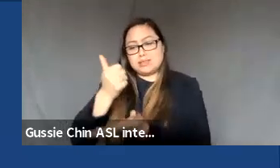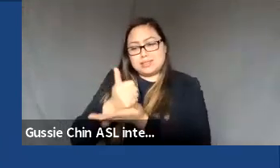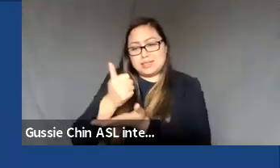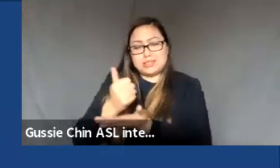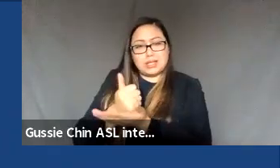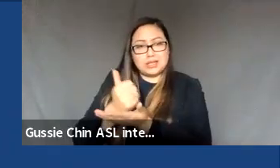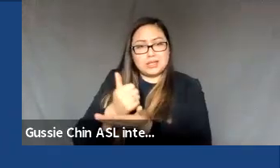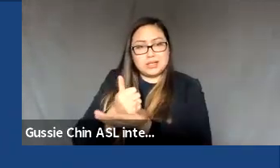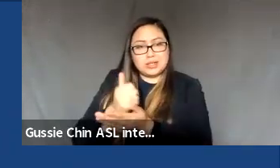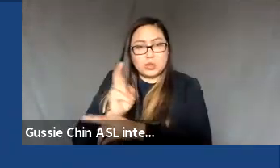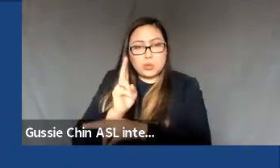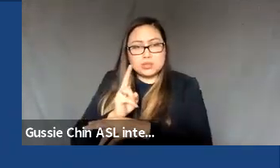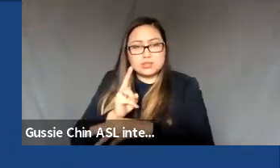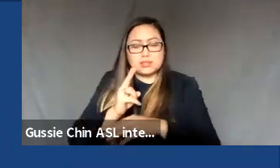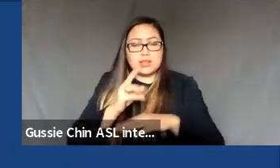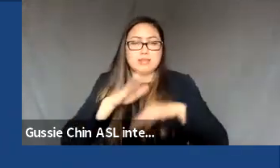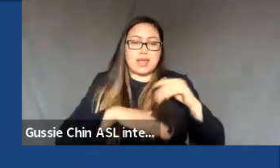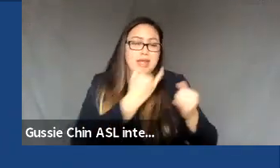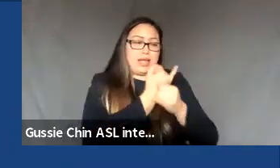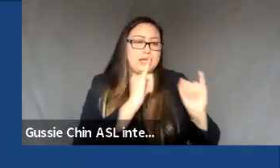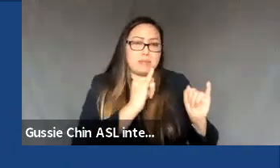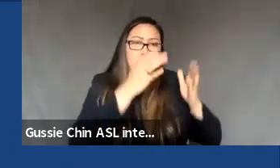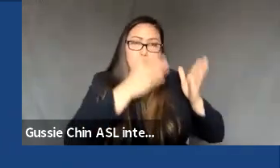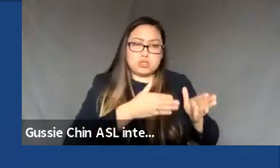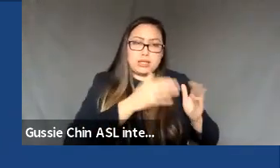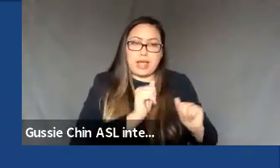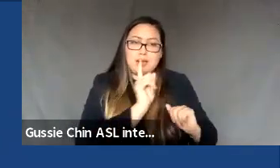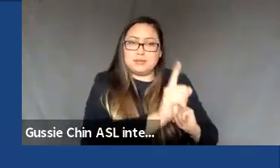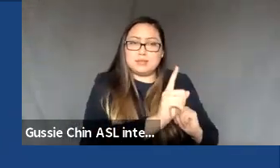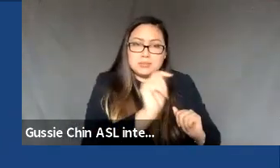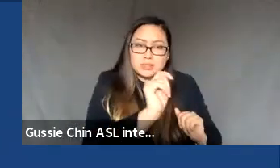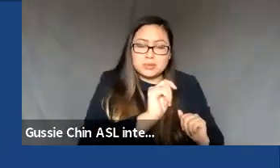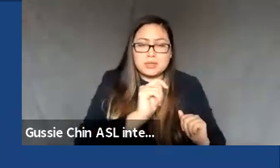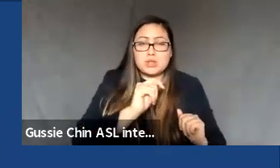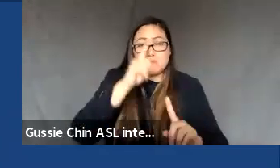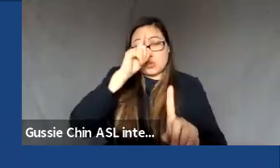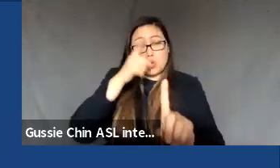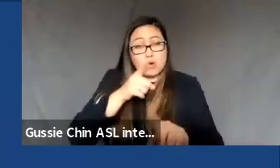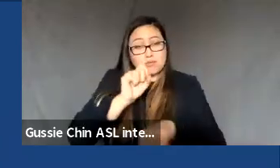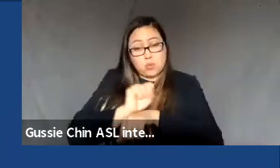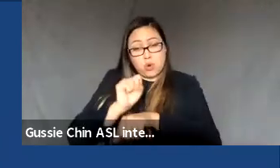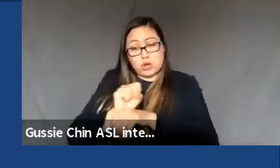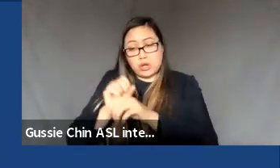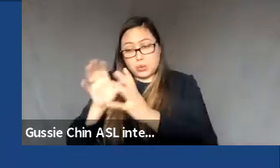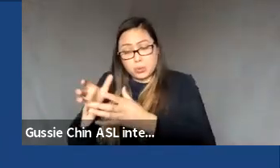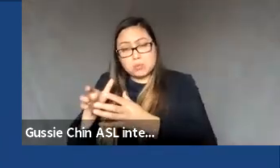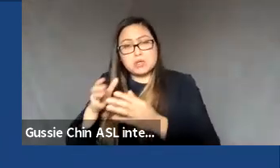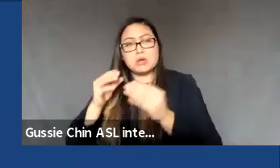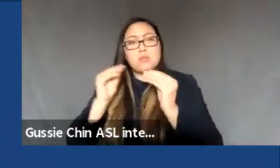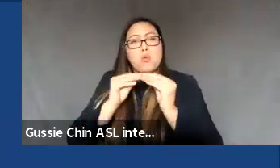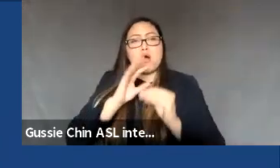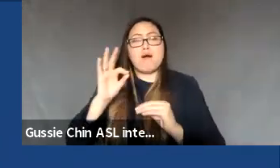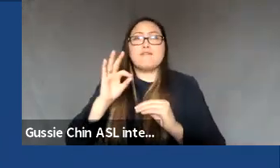as opposed to independent use. And so the goal of the working group is to be able to provide like some technical